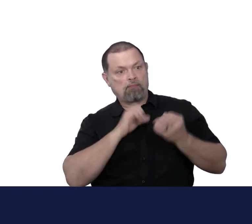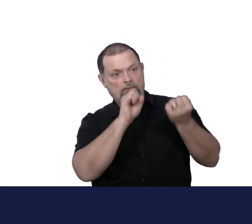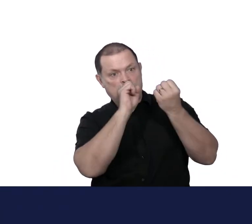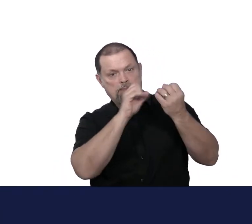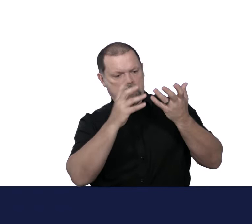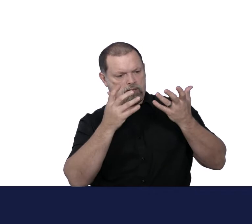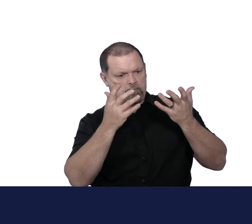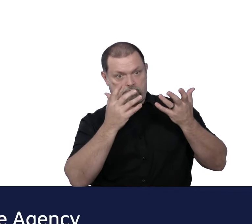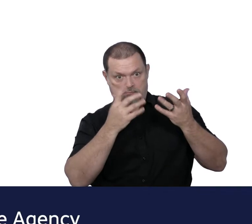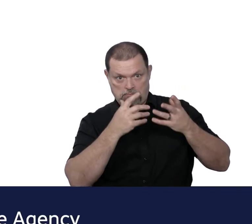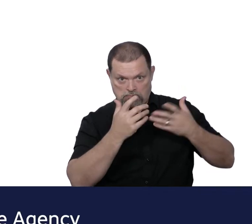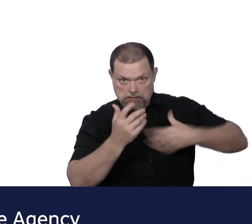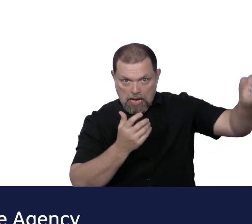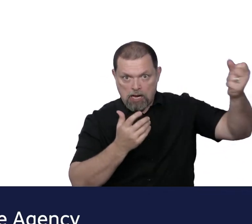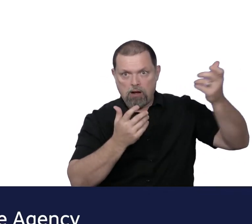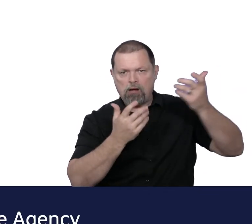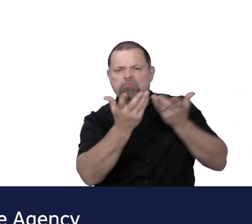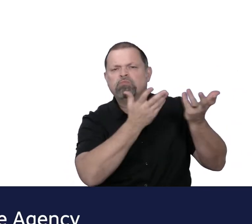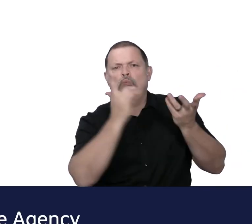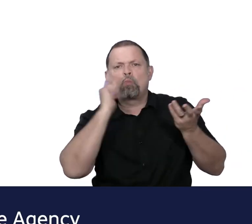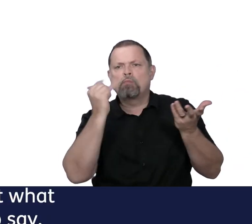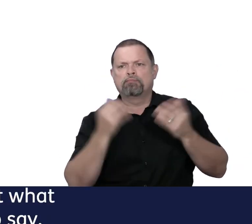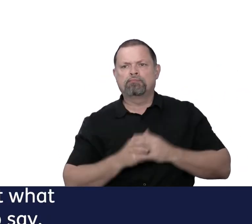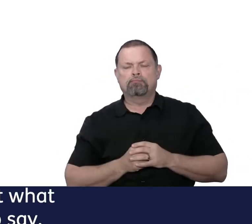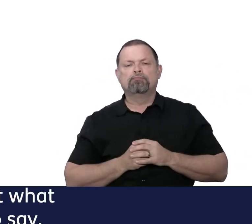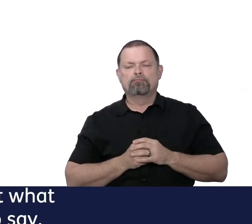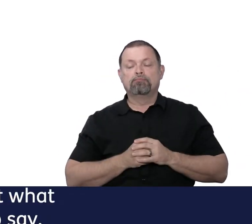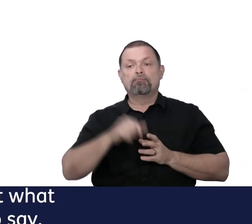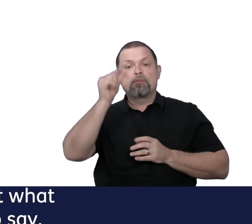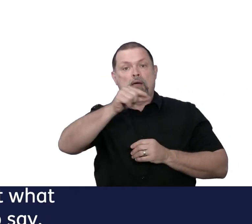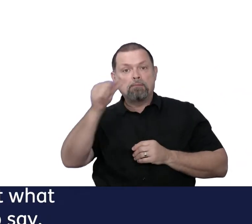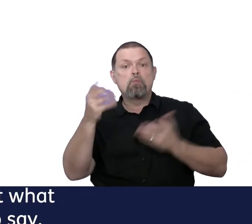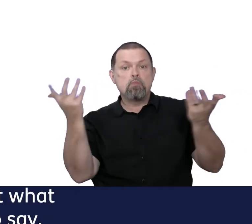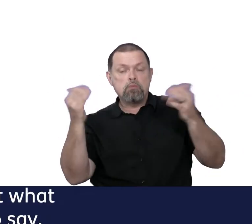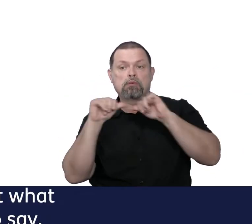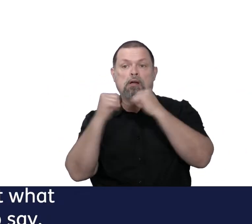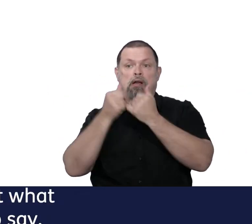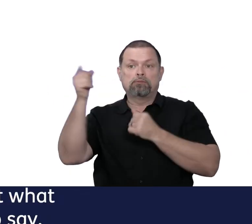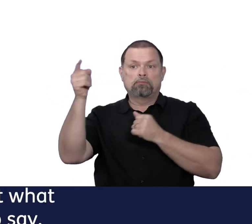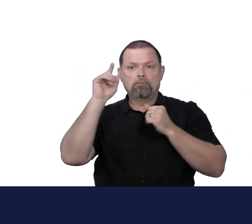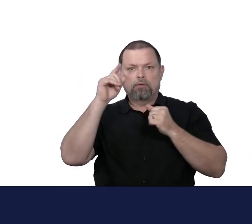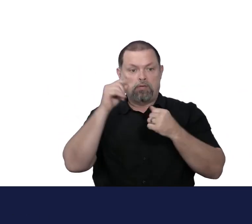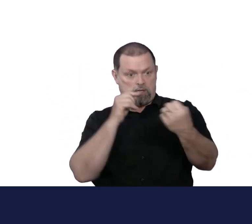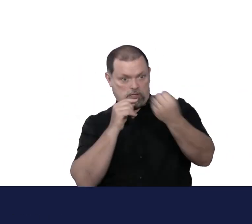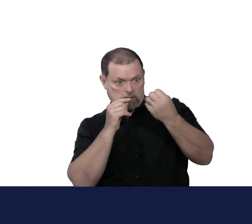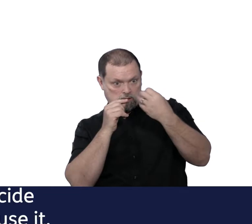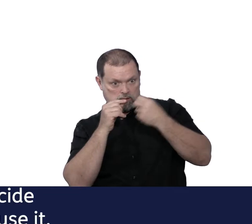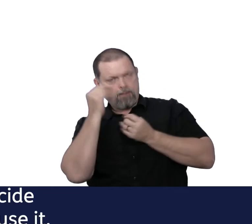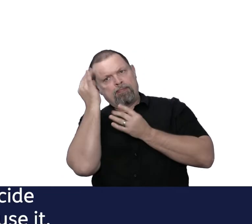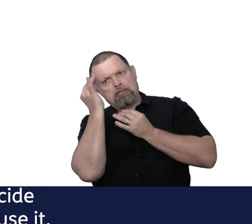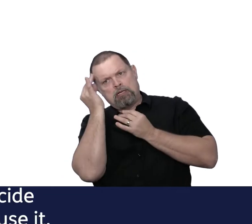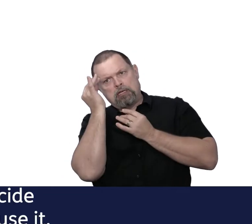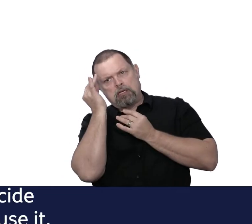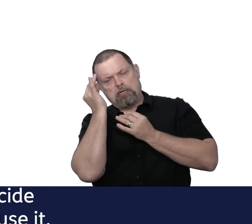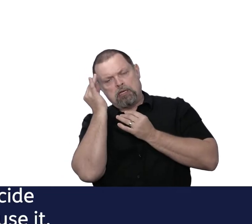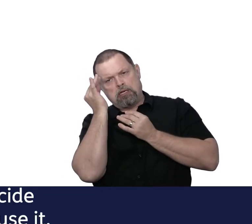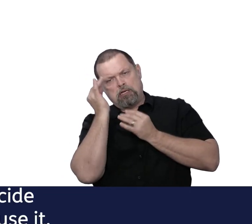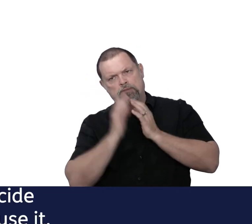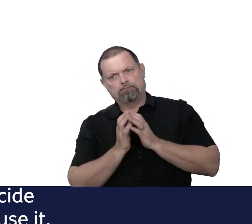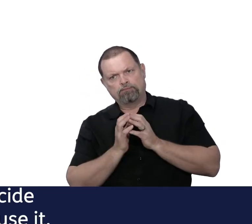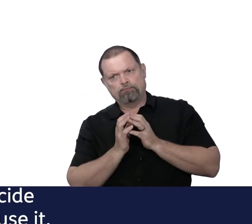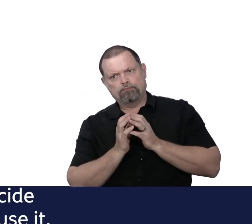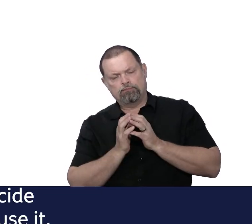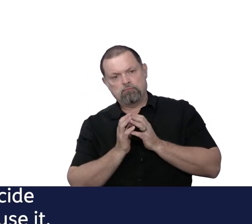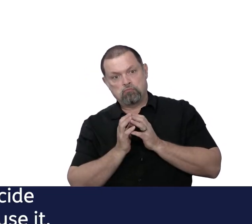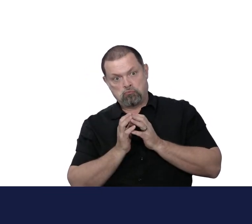input? The government or the agency will first think about what the person had to say. Then they will decide if